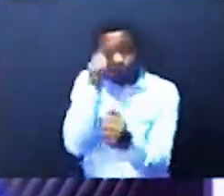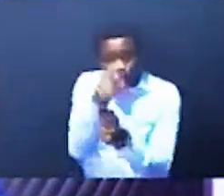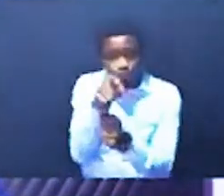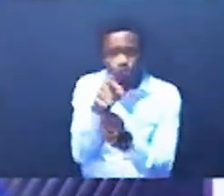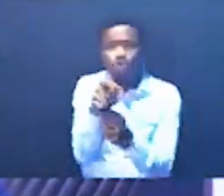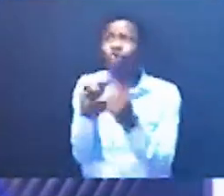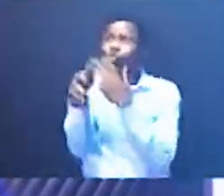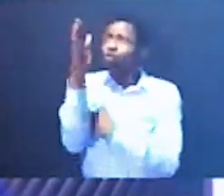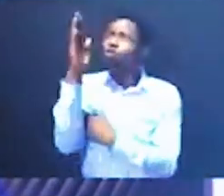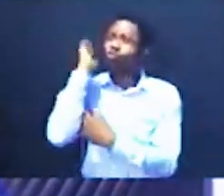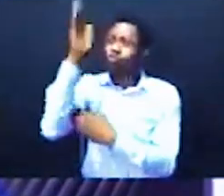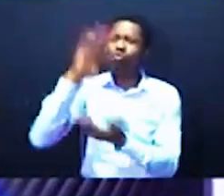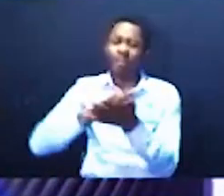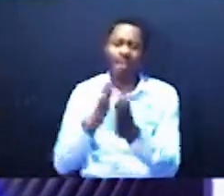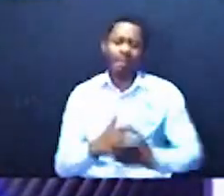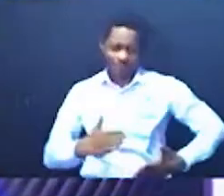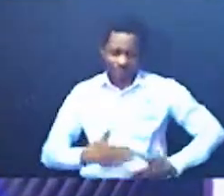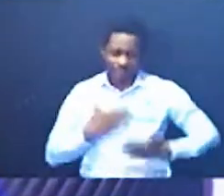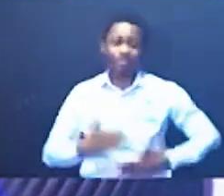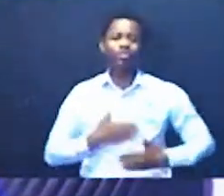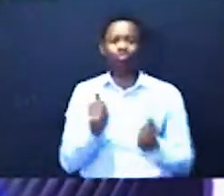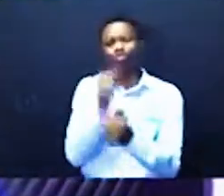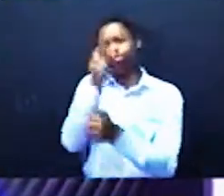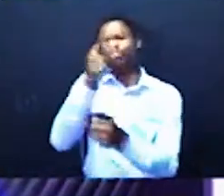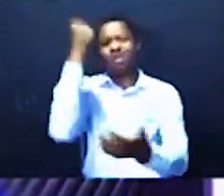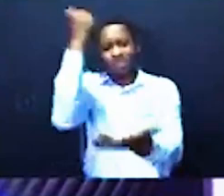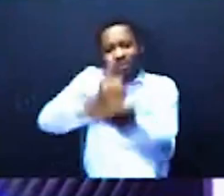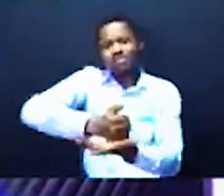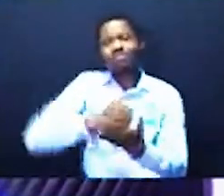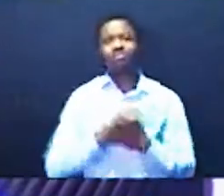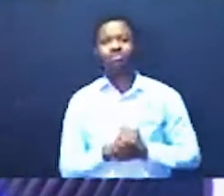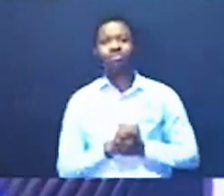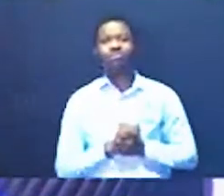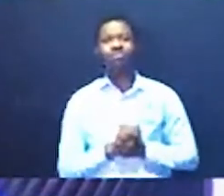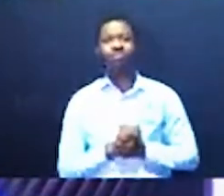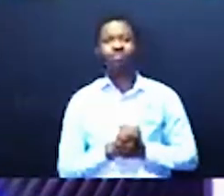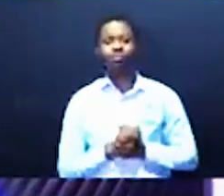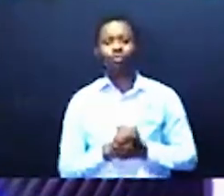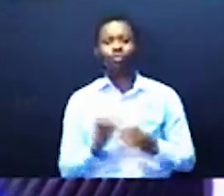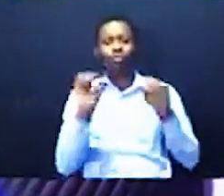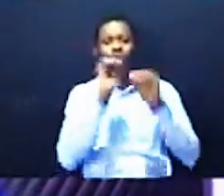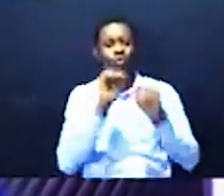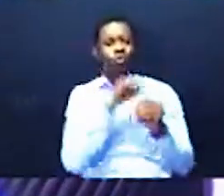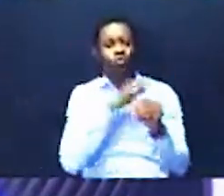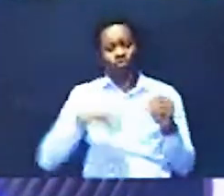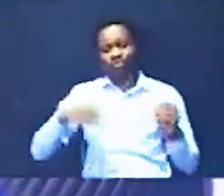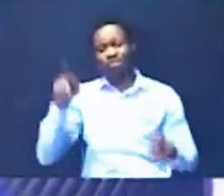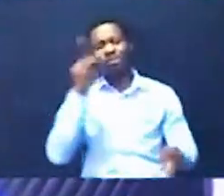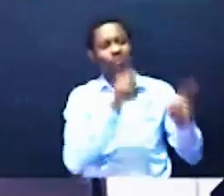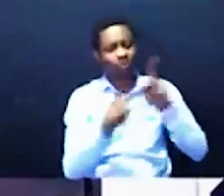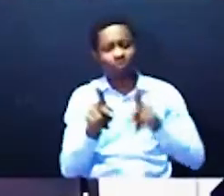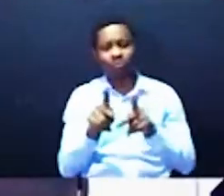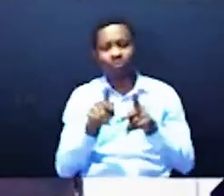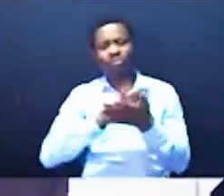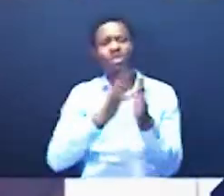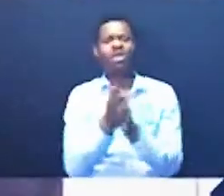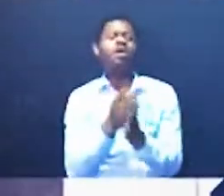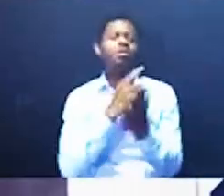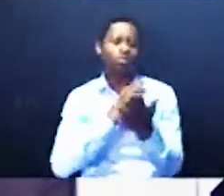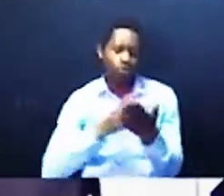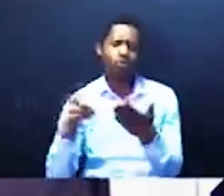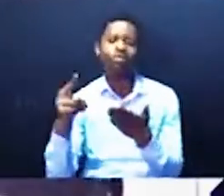God will also be well pleased. All Christian people, oh, a Christopher. Be